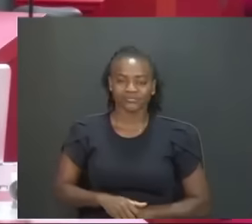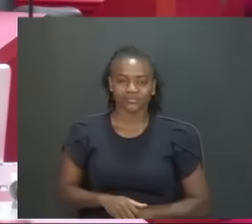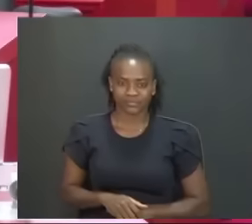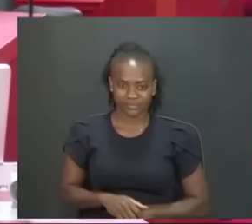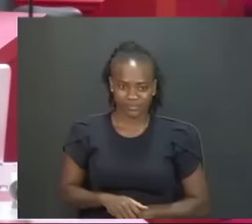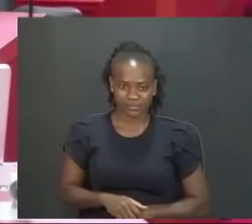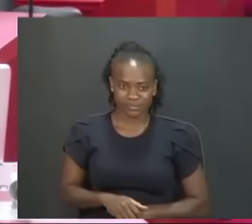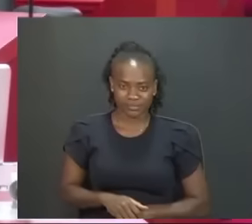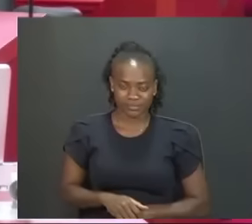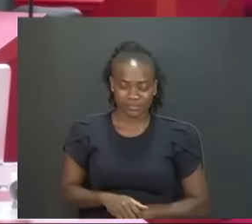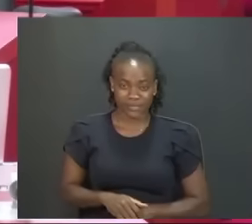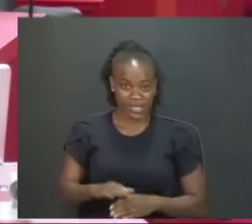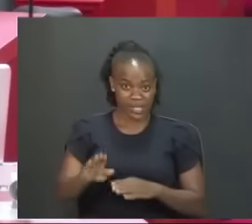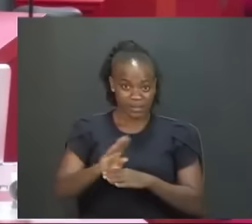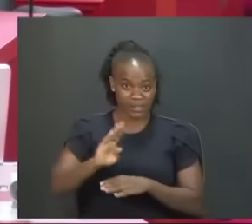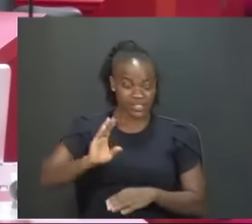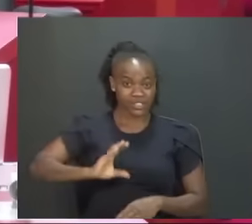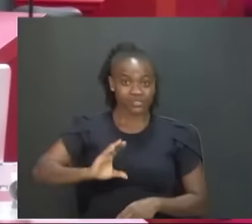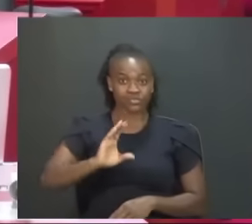When the business